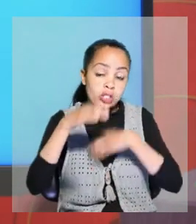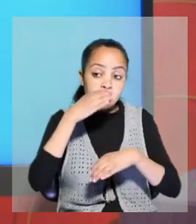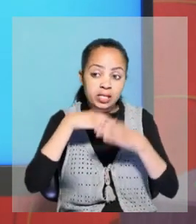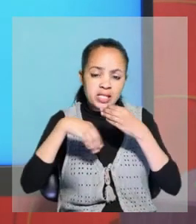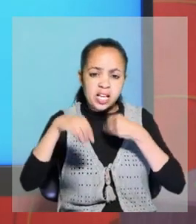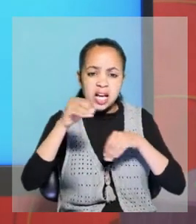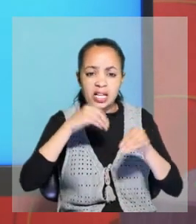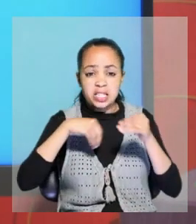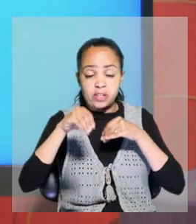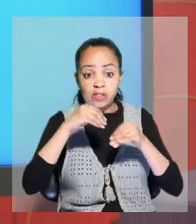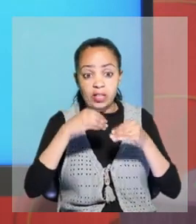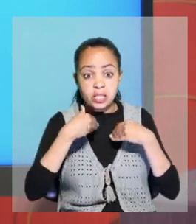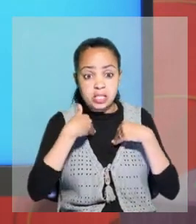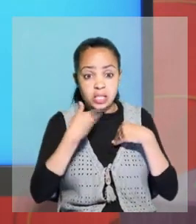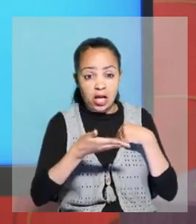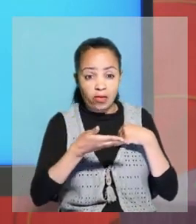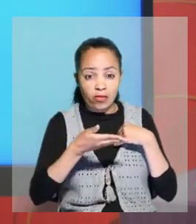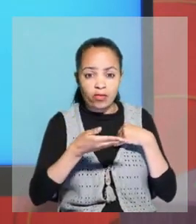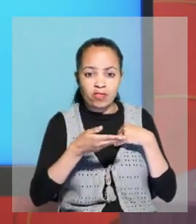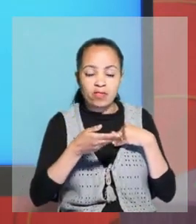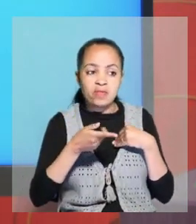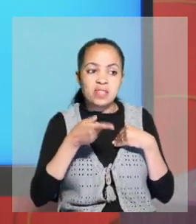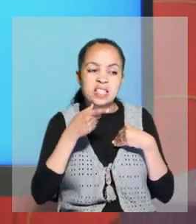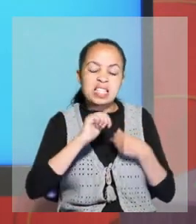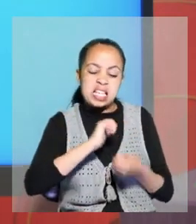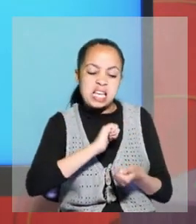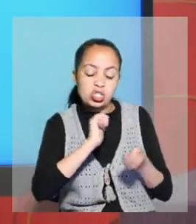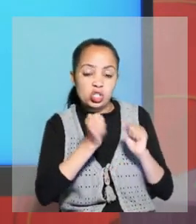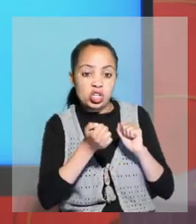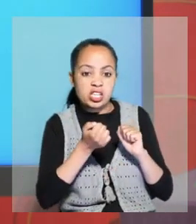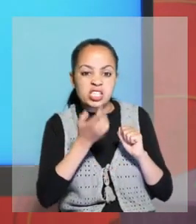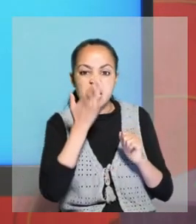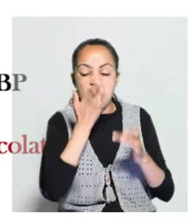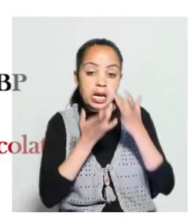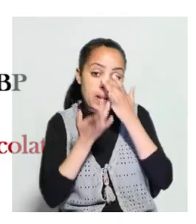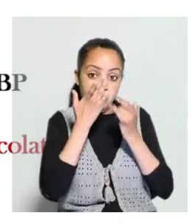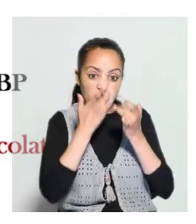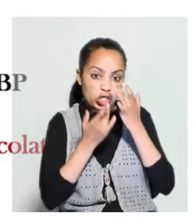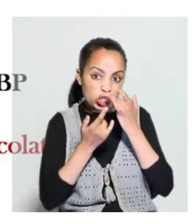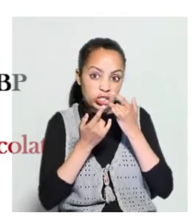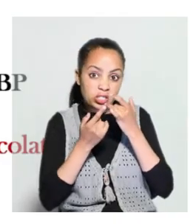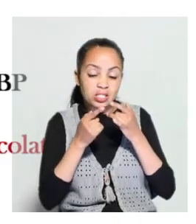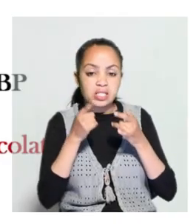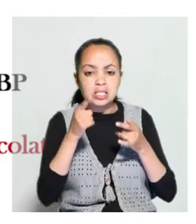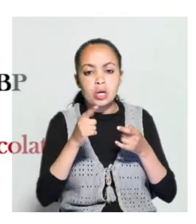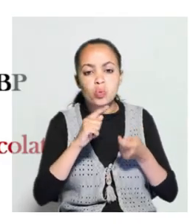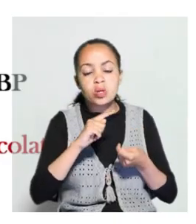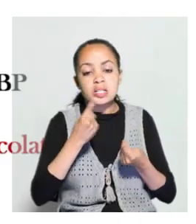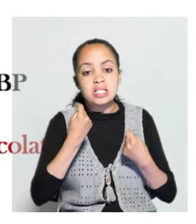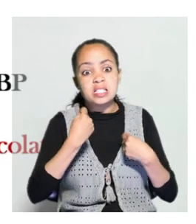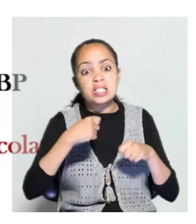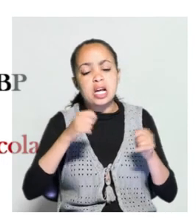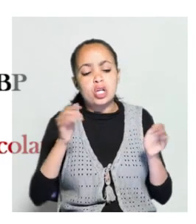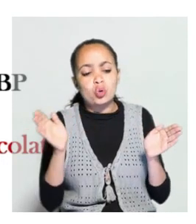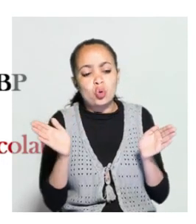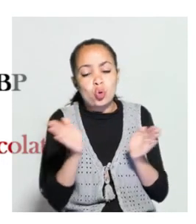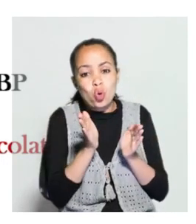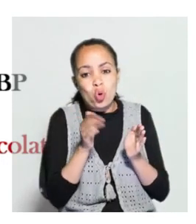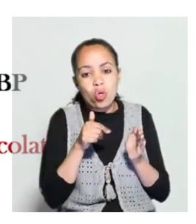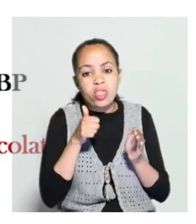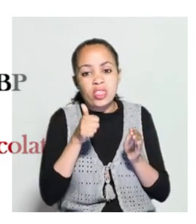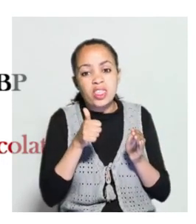activity manifests them, they change their adaptation. They will try to close their